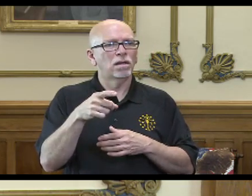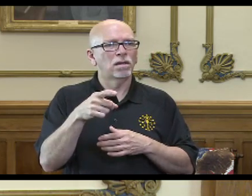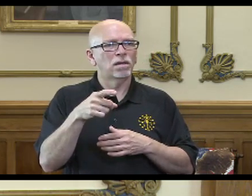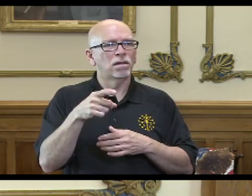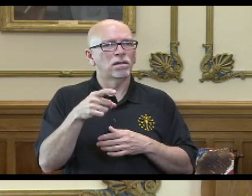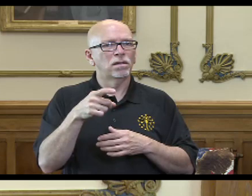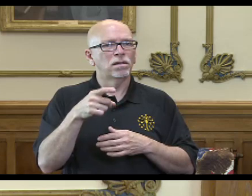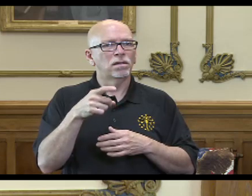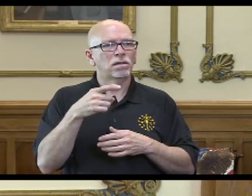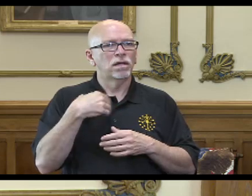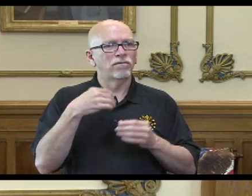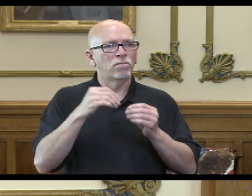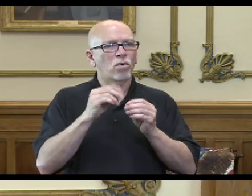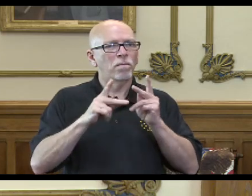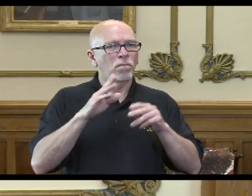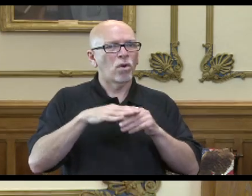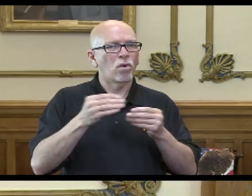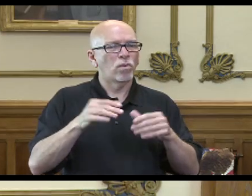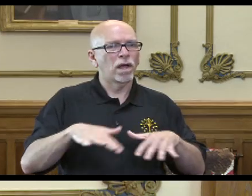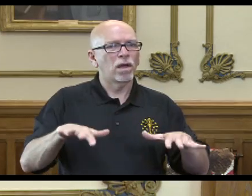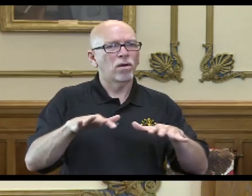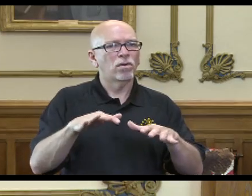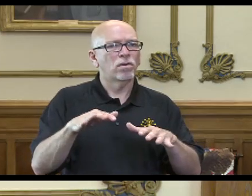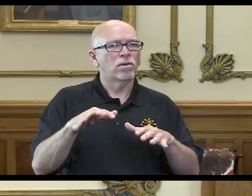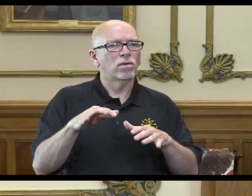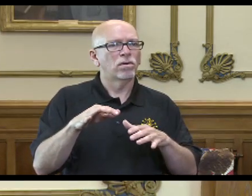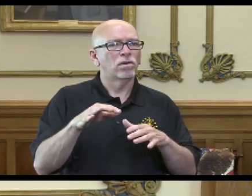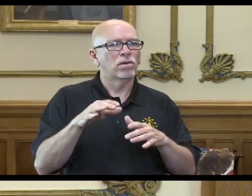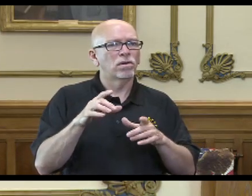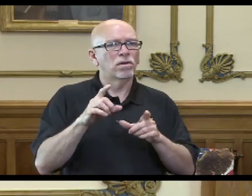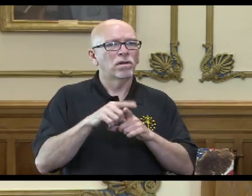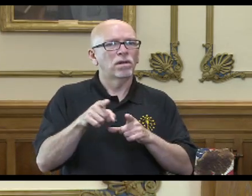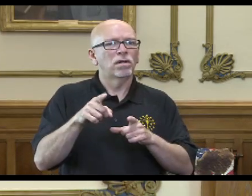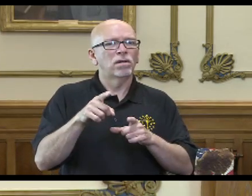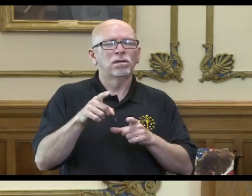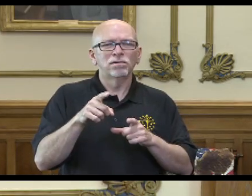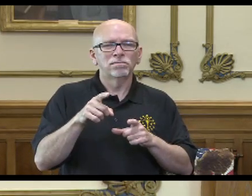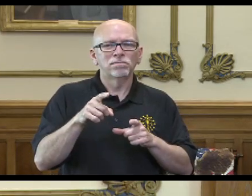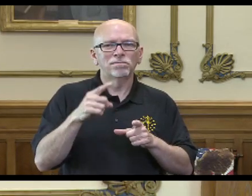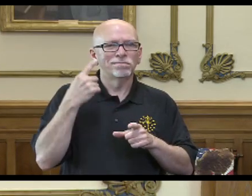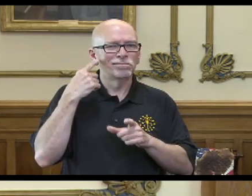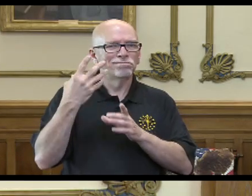resources on the ground, specifically Thursday night after all the destruction on Friday night?